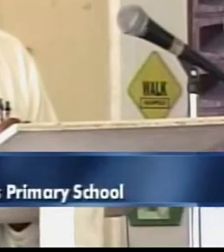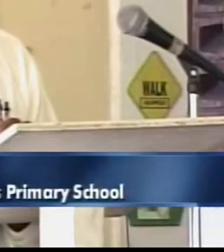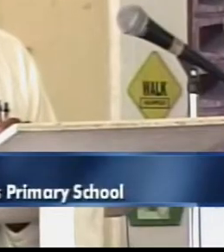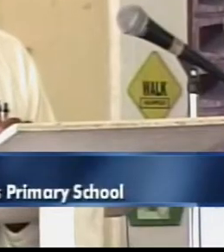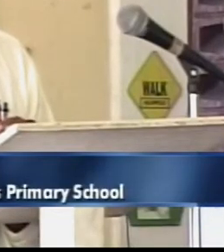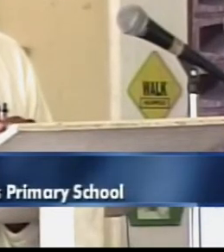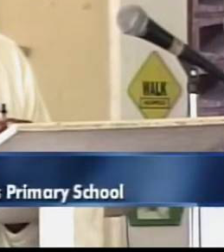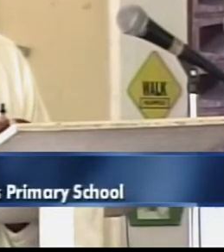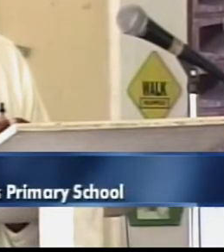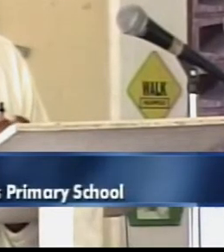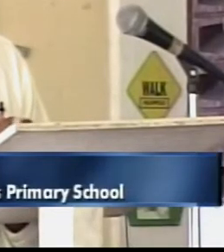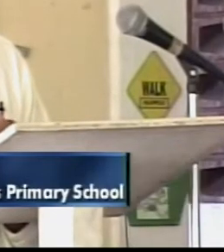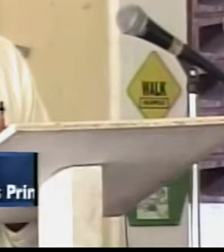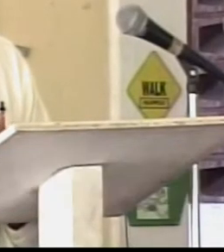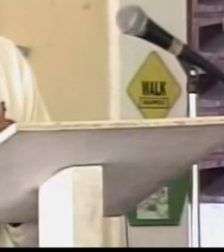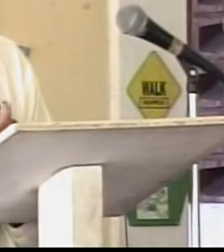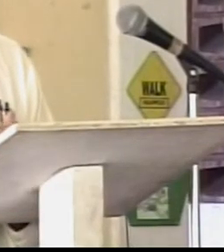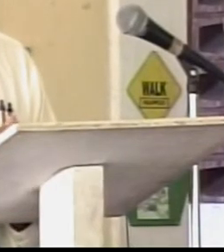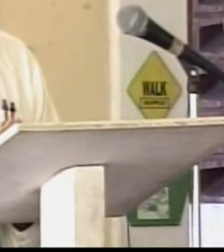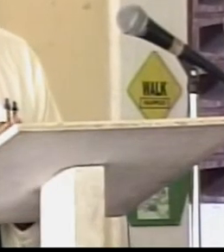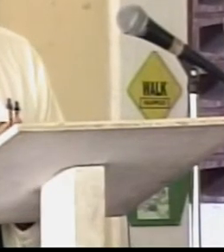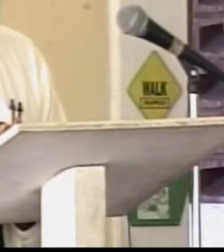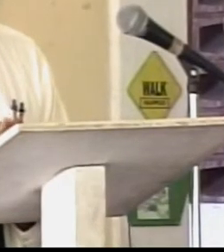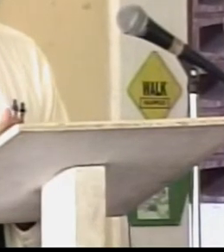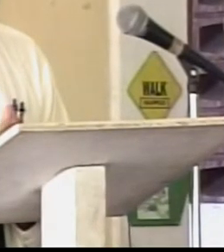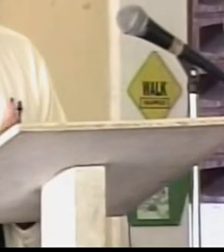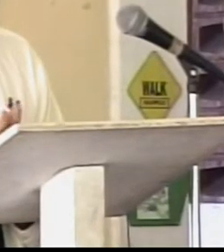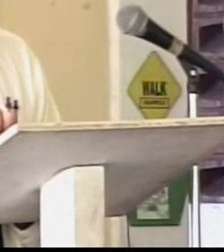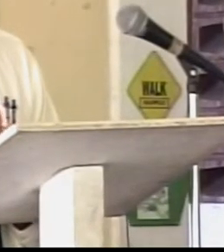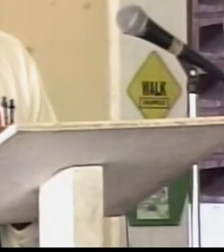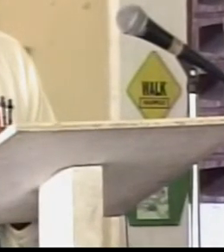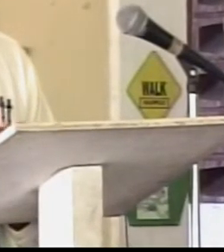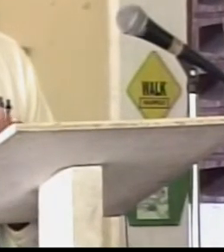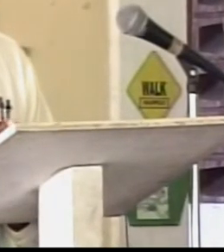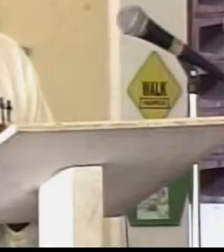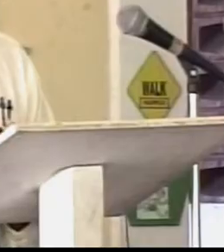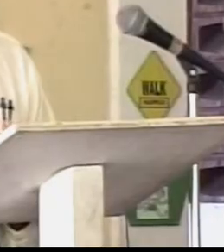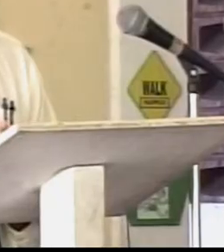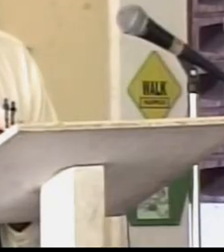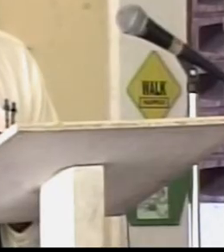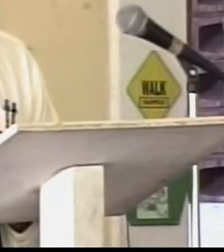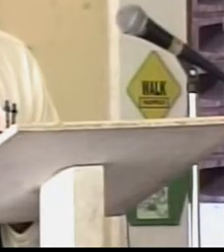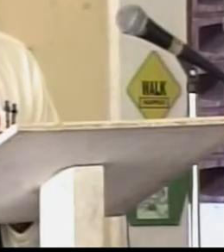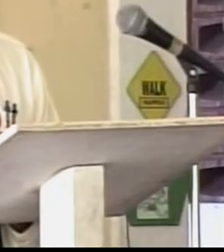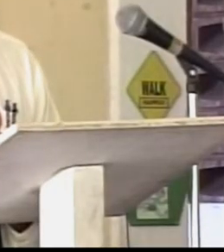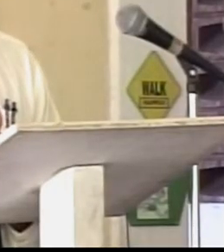roads, school buildings, modes of transportation,